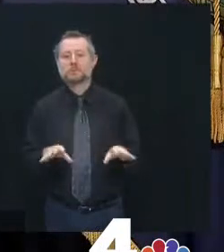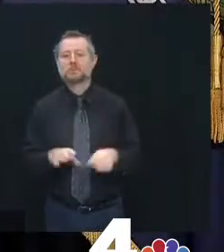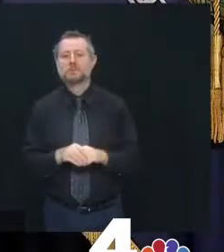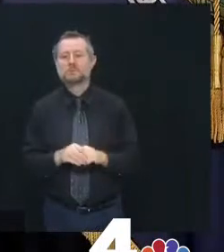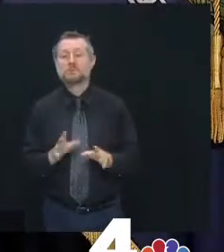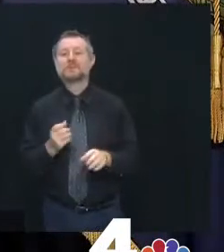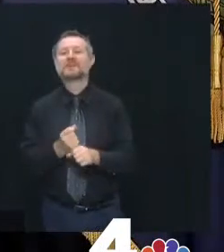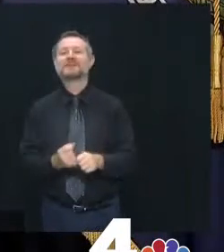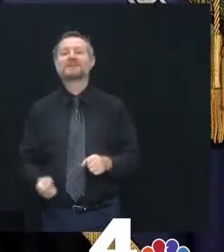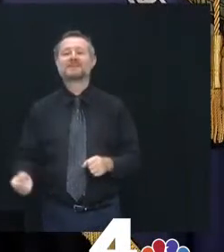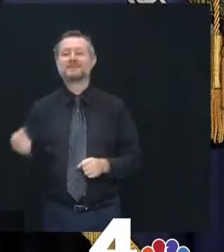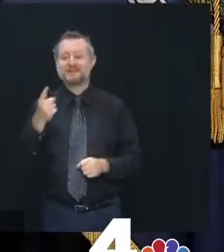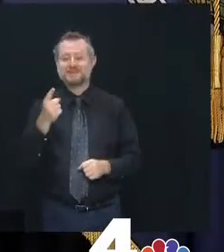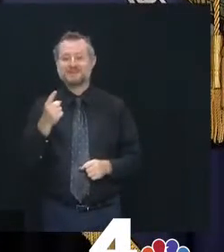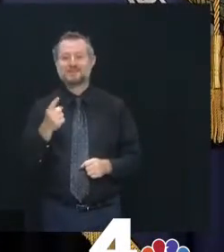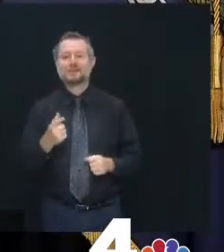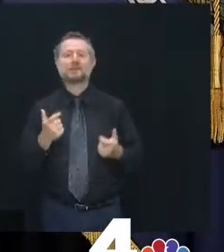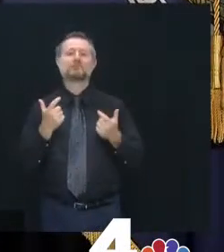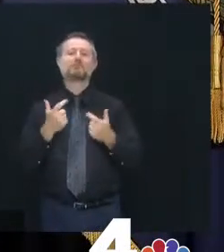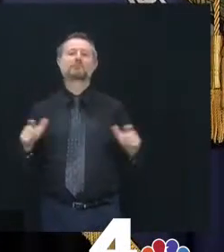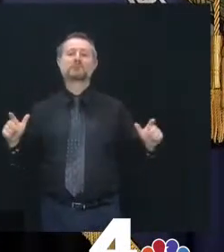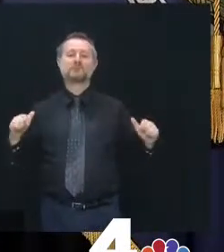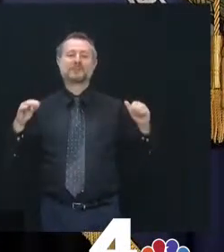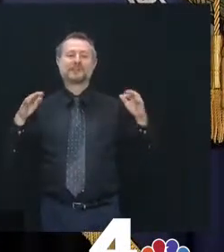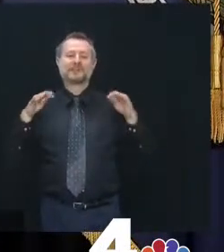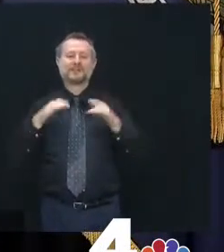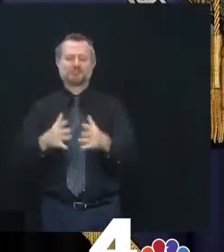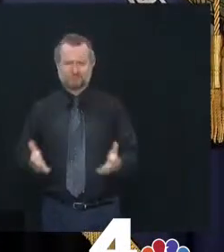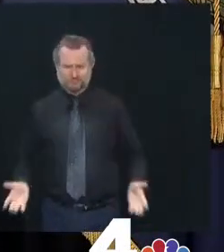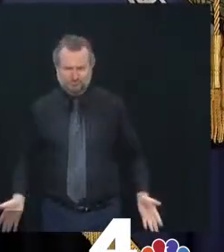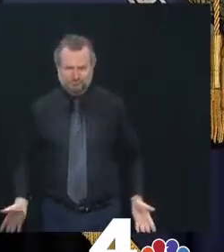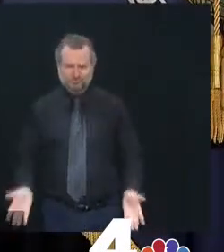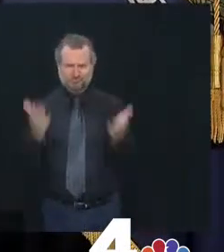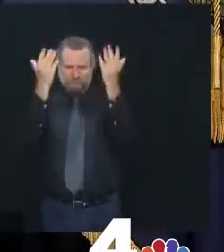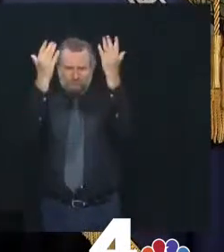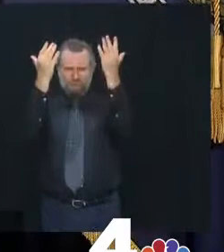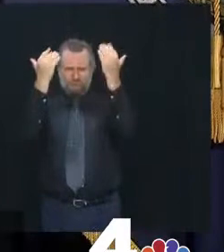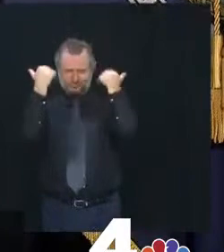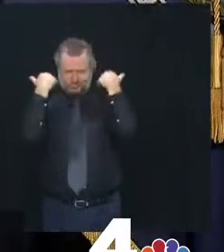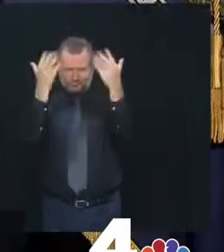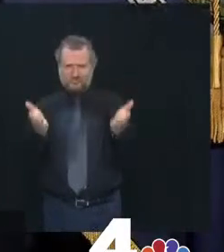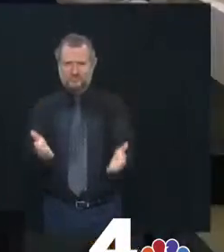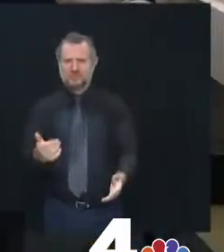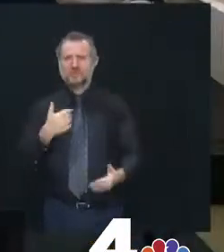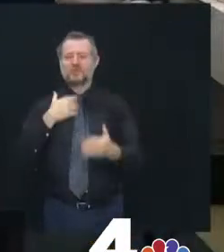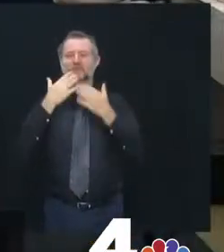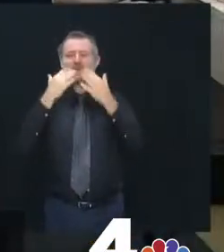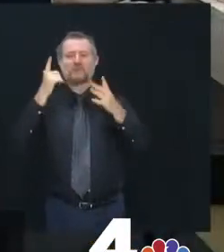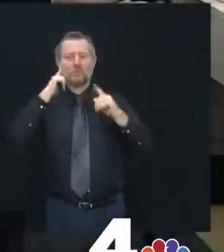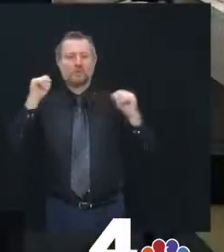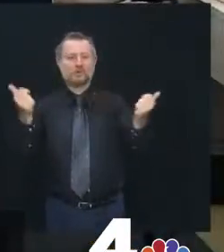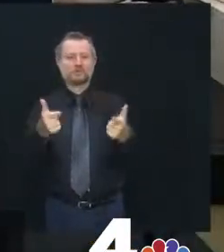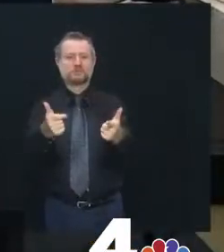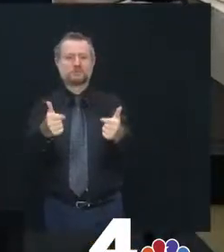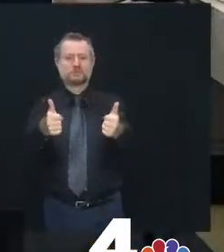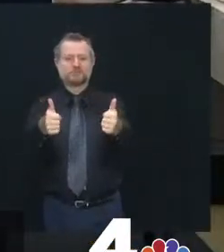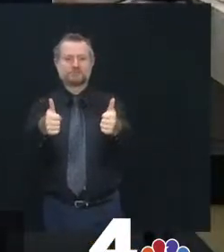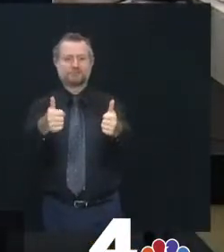year, have a big wedding. Invite me. I'd come. Thank you very much, guys.